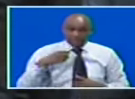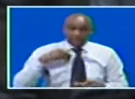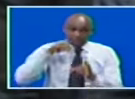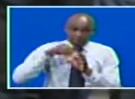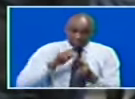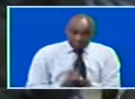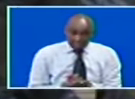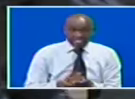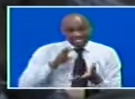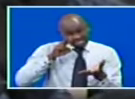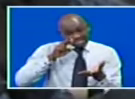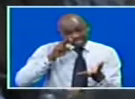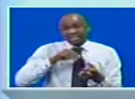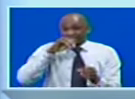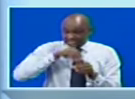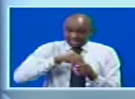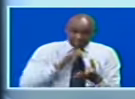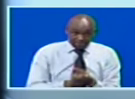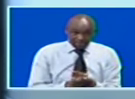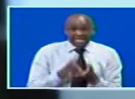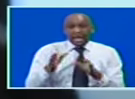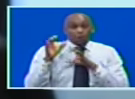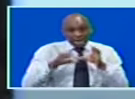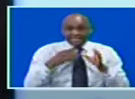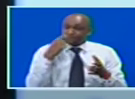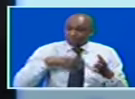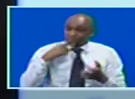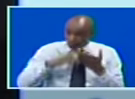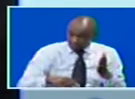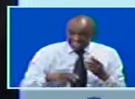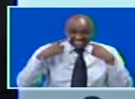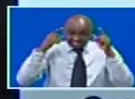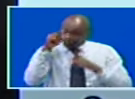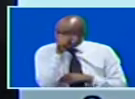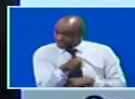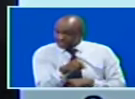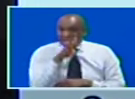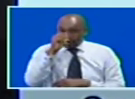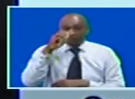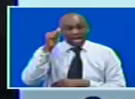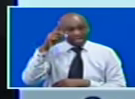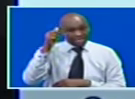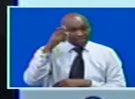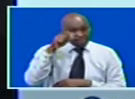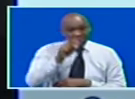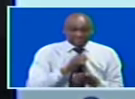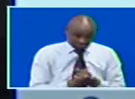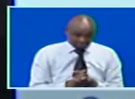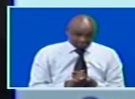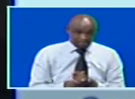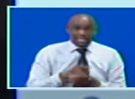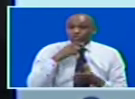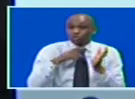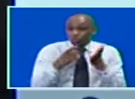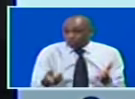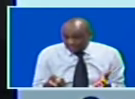who registered to invest. According to market players, the successful uptake of the M Akiba retail treasury bond exhibits